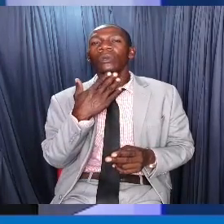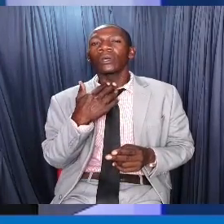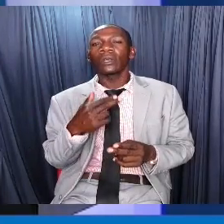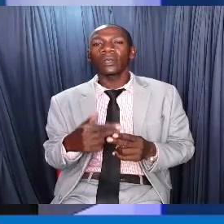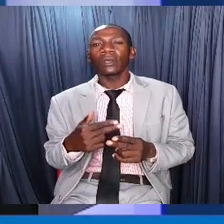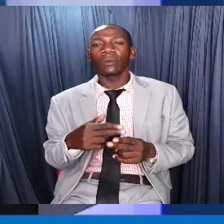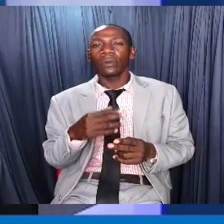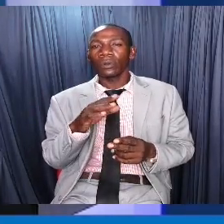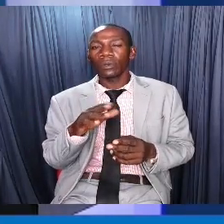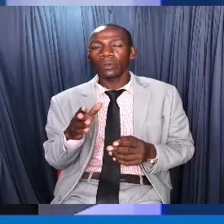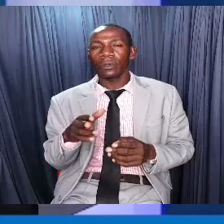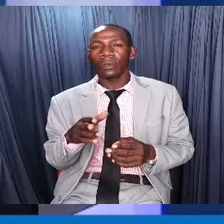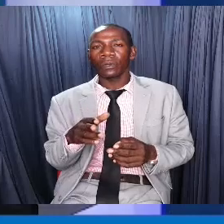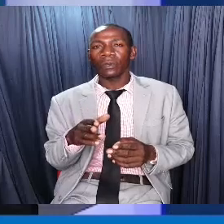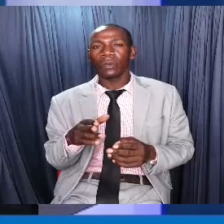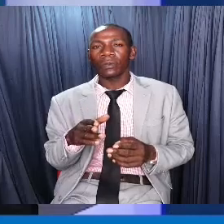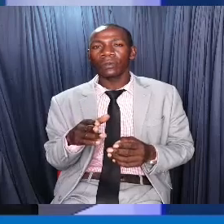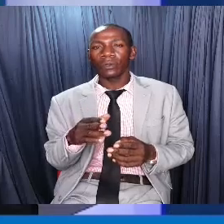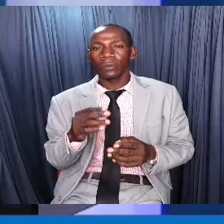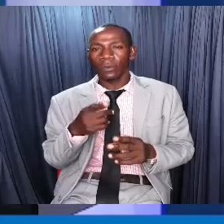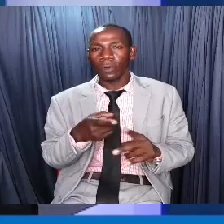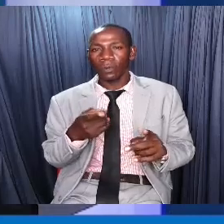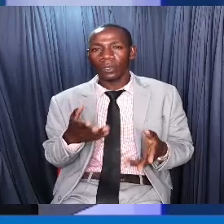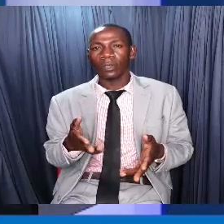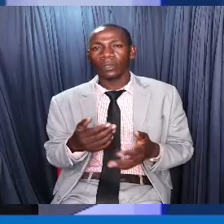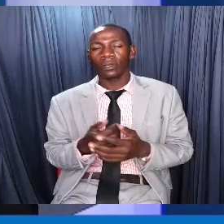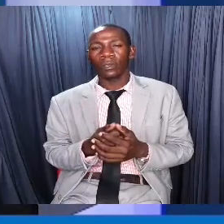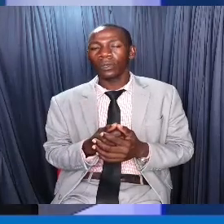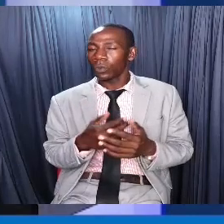Another church will be constructed somewhere else again. From here.